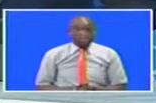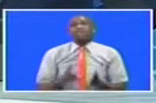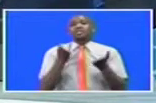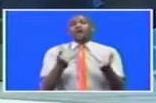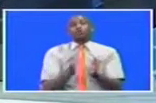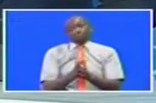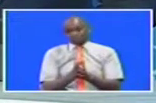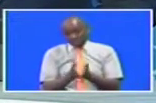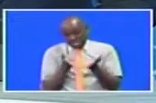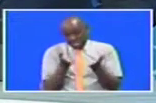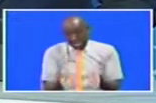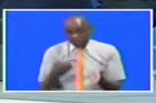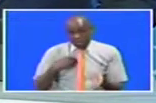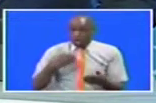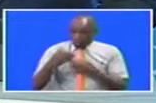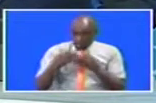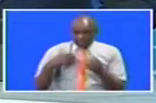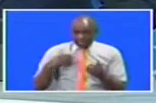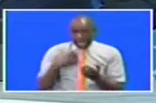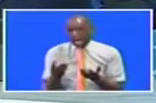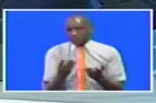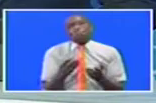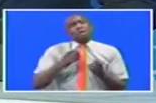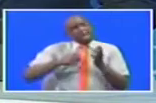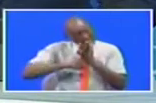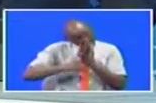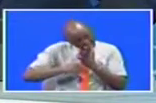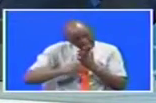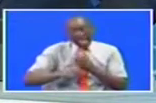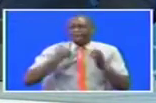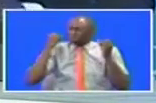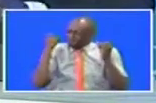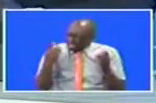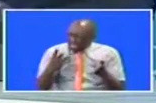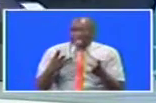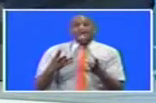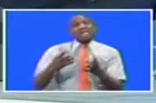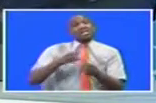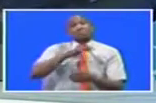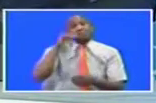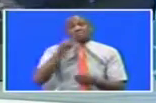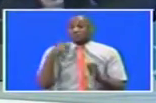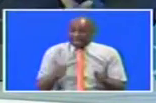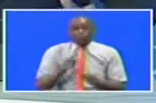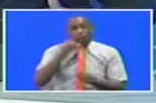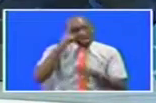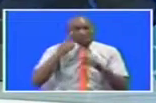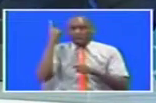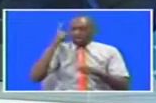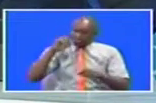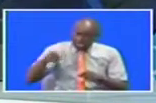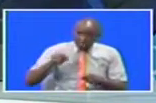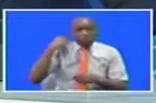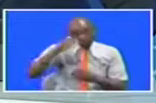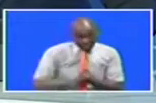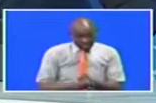Stay with our story now, shall we? And close to half a million national identity cards remain uncollected in government offices, with the opposition now demanding